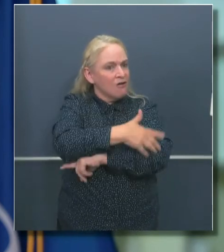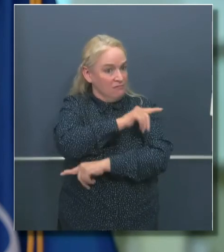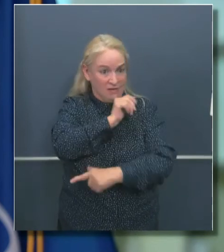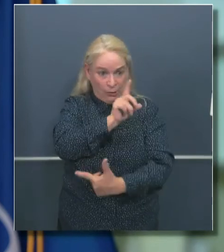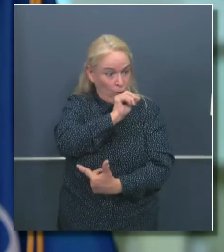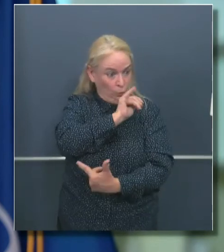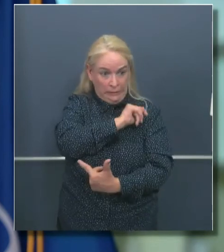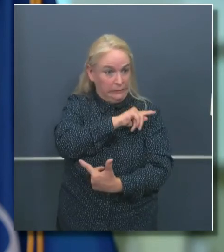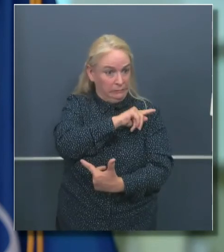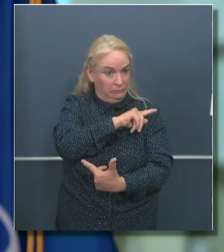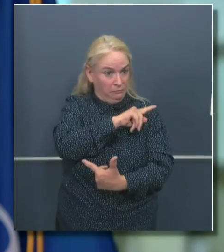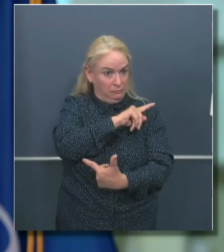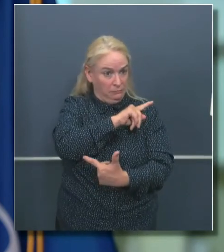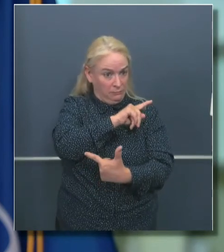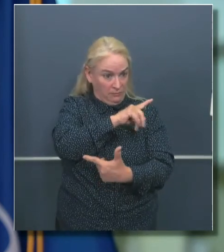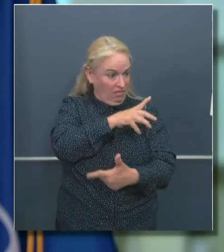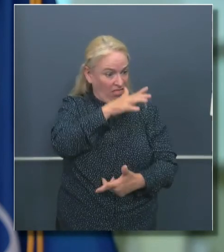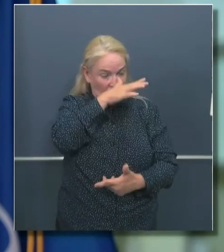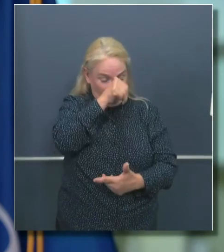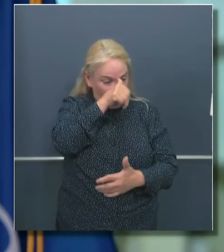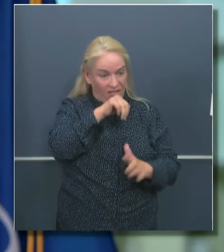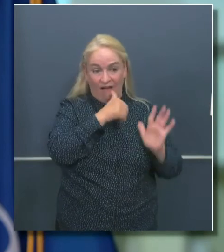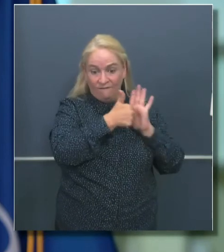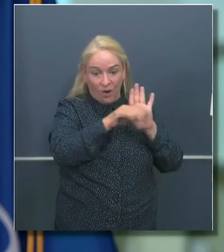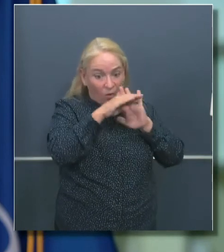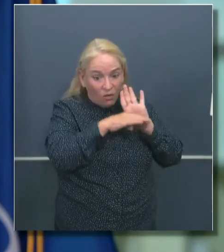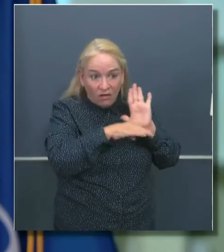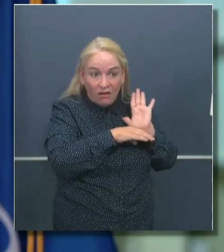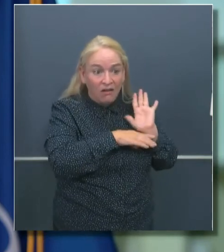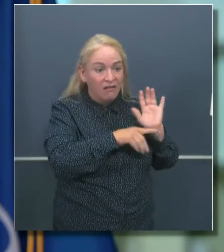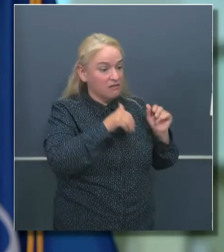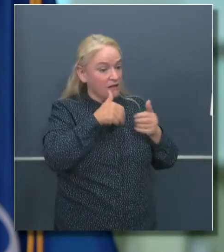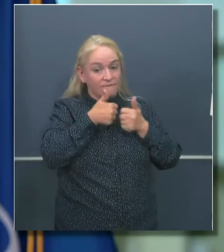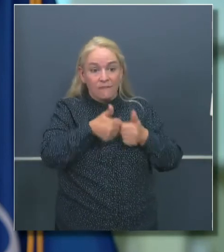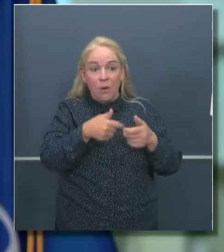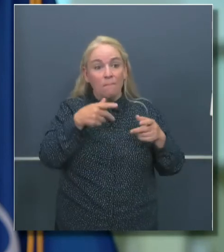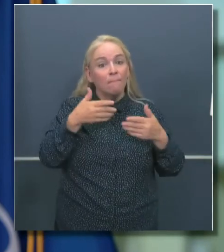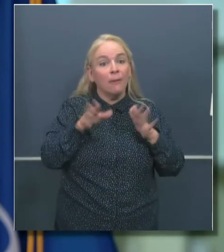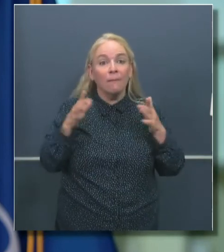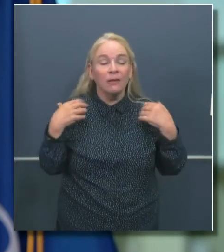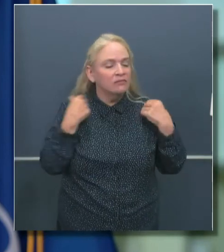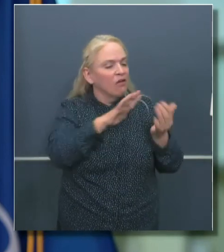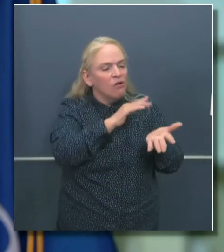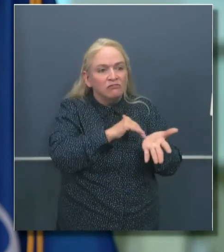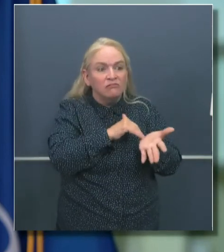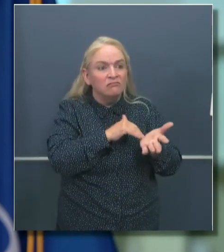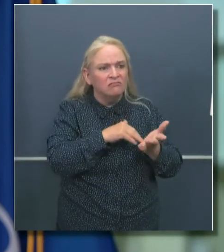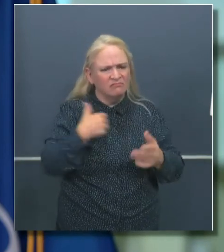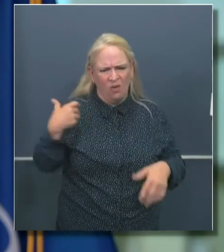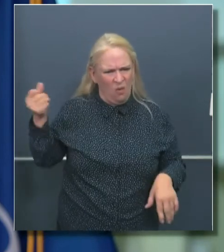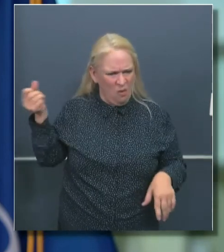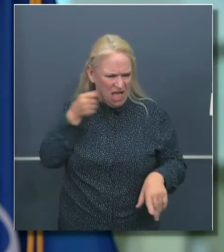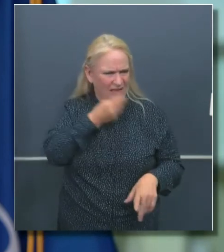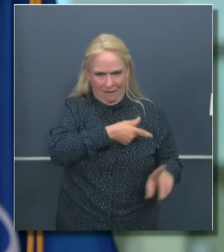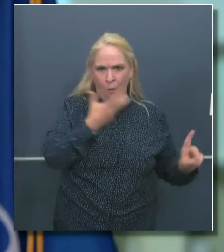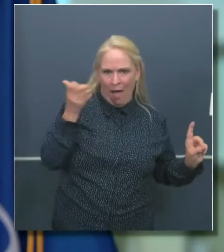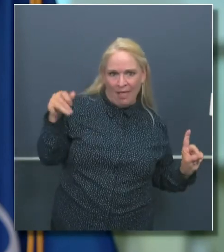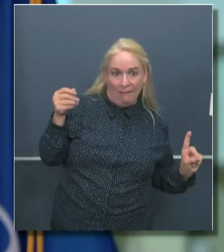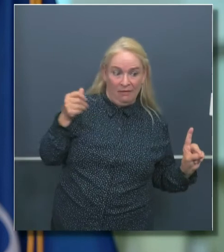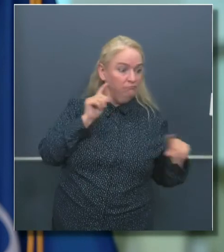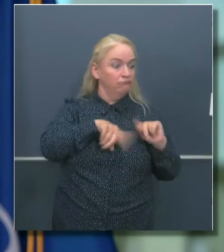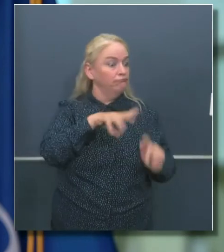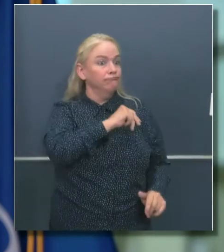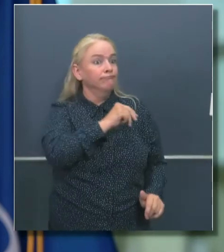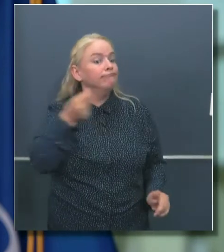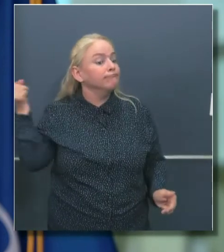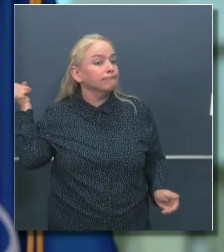conditioned those dollars on a set of expectation that we will have more robust funding. Unfortunately, I couldn't do that on my